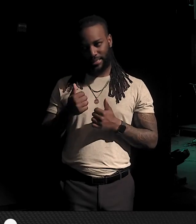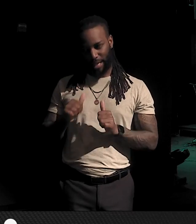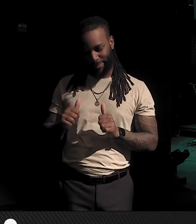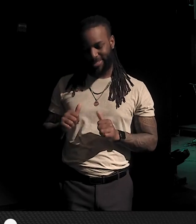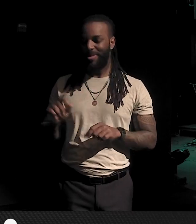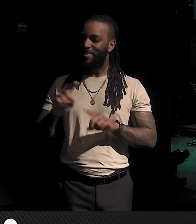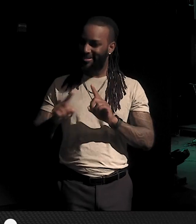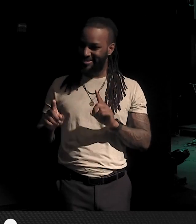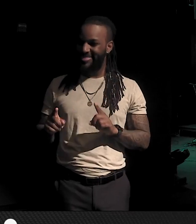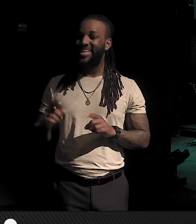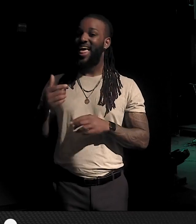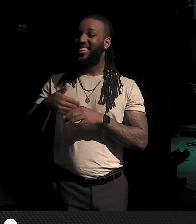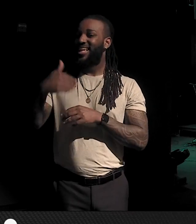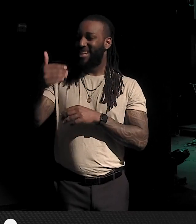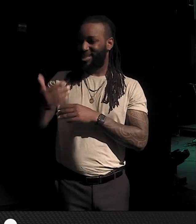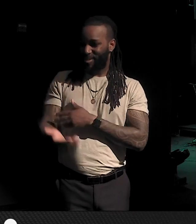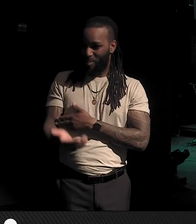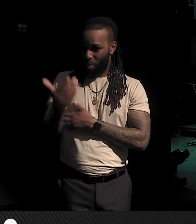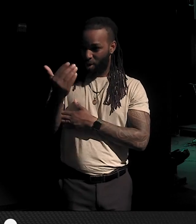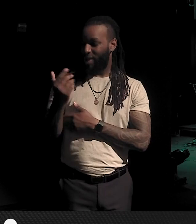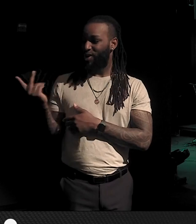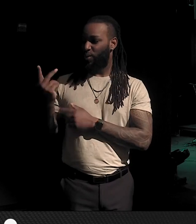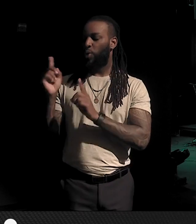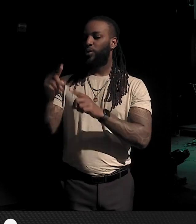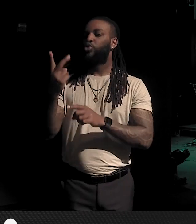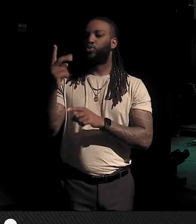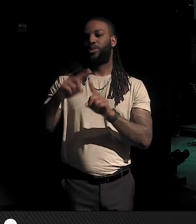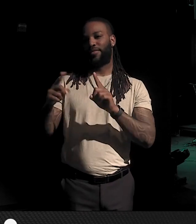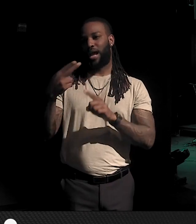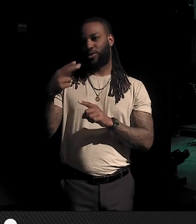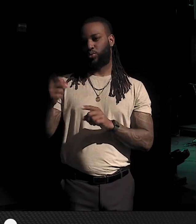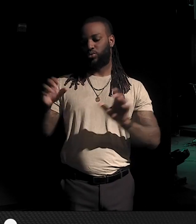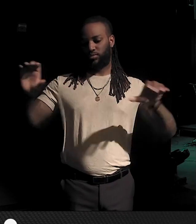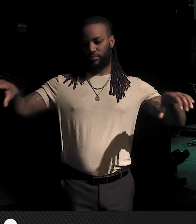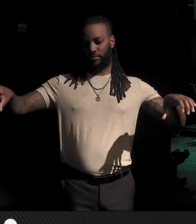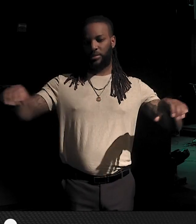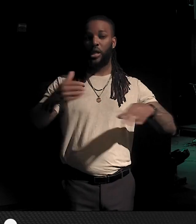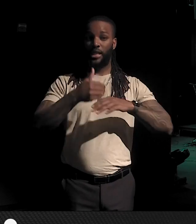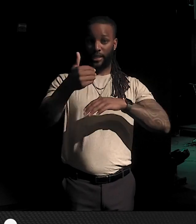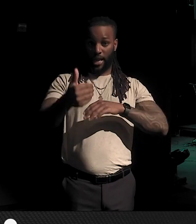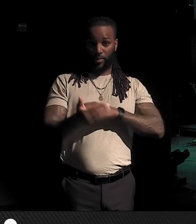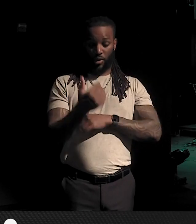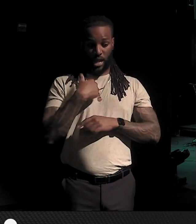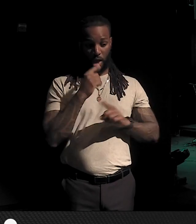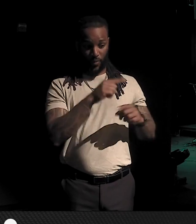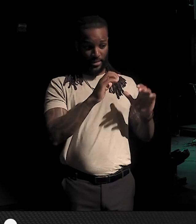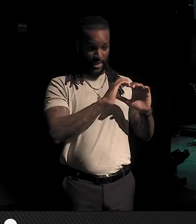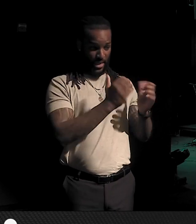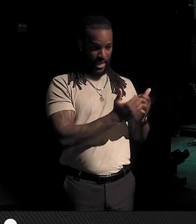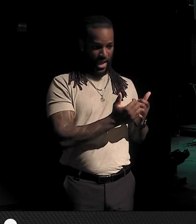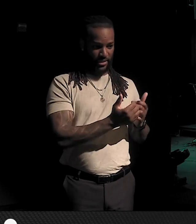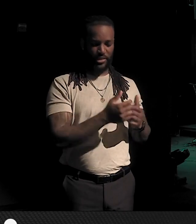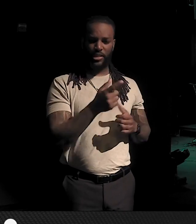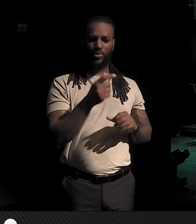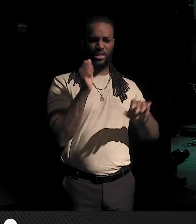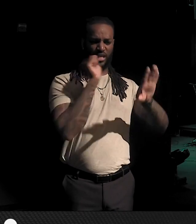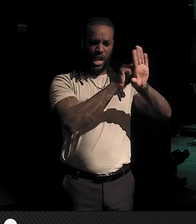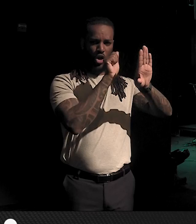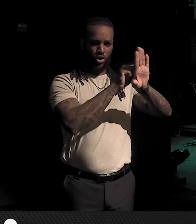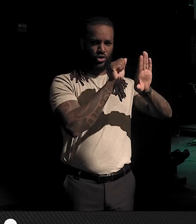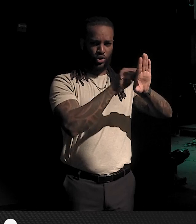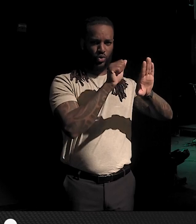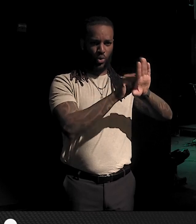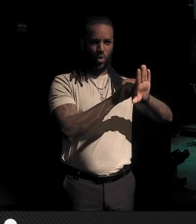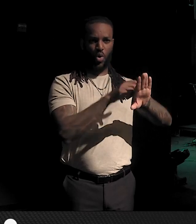But the next morning, we went to two different high schools here in Cincinnati. And the next morning when I went to first period, there was a knock on the door and